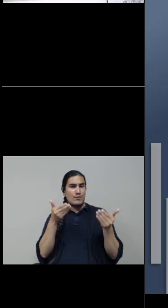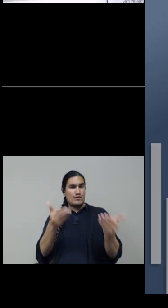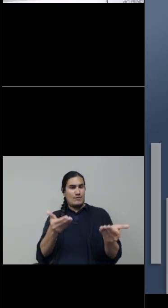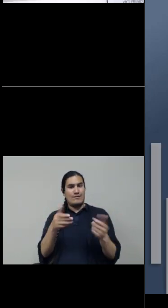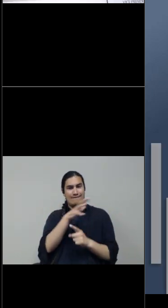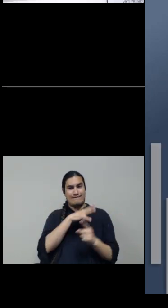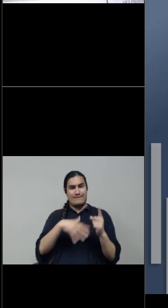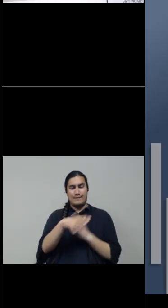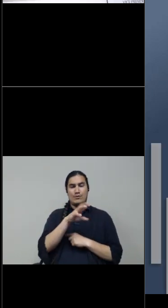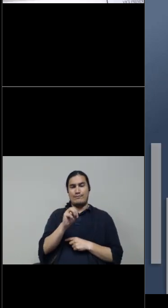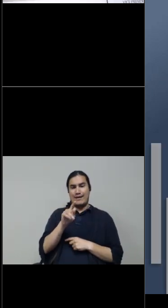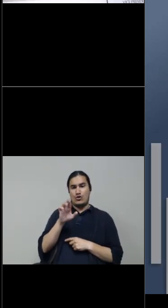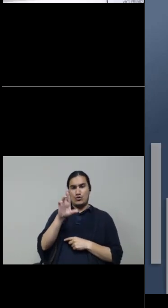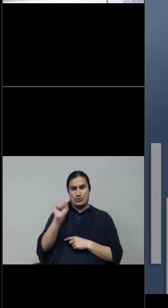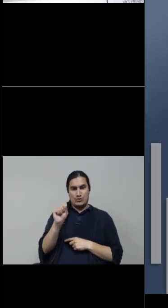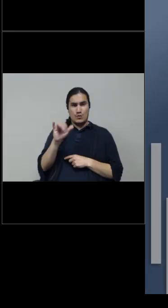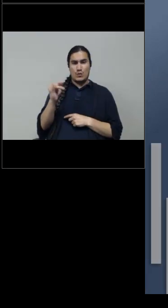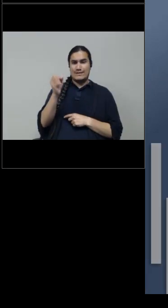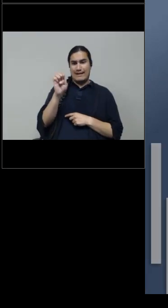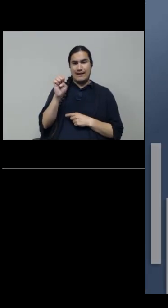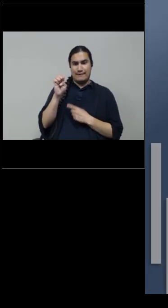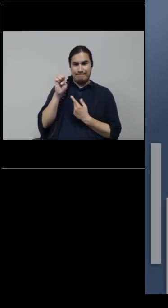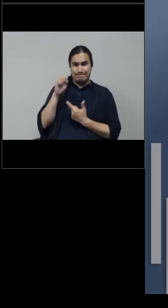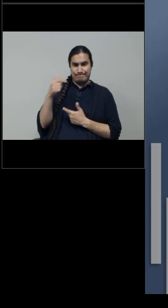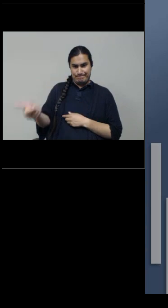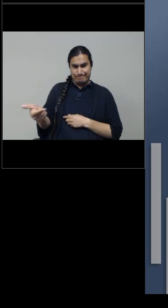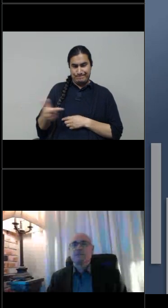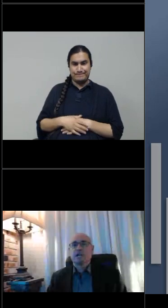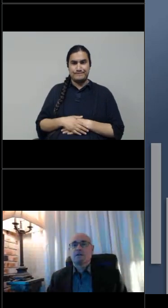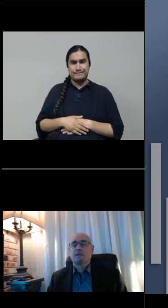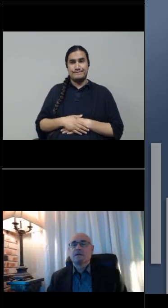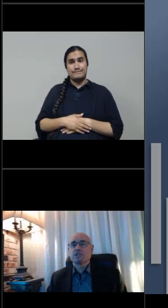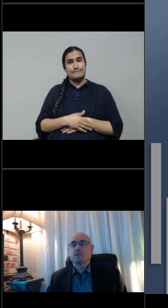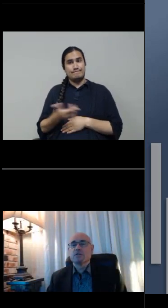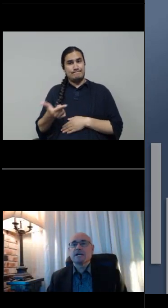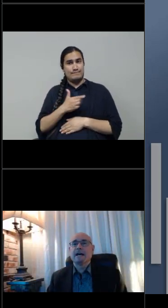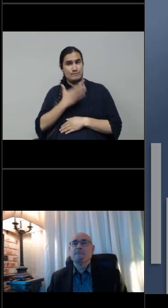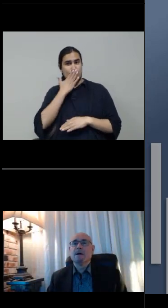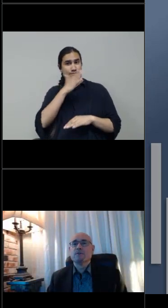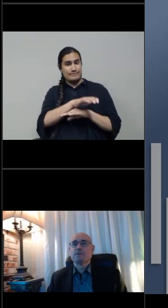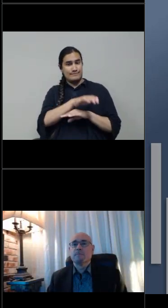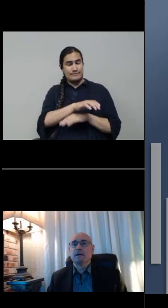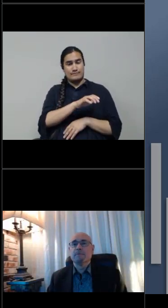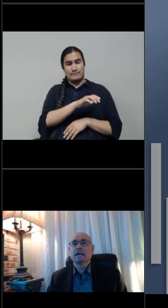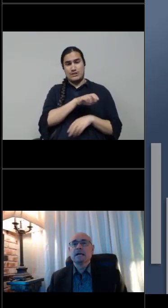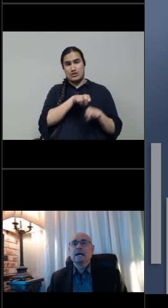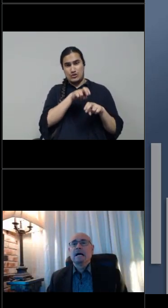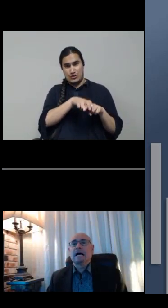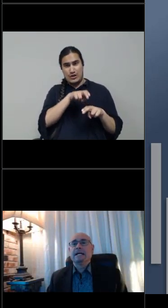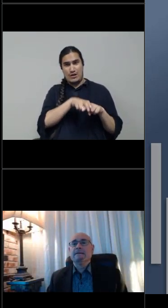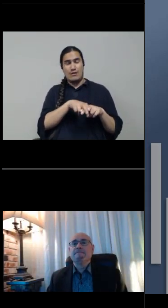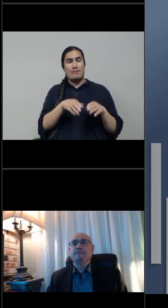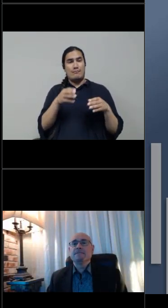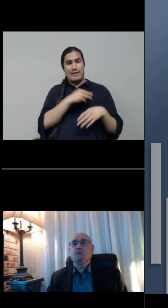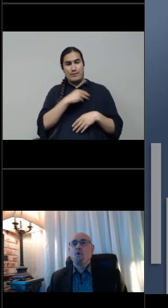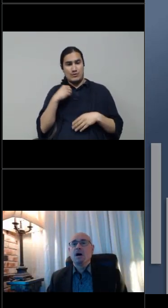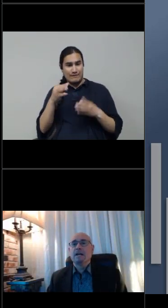environmental matters. Jose. Good afternoon, Madam Chair, Commissioners, and members of the public.